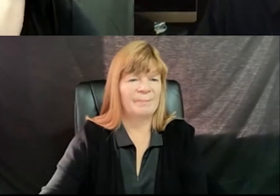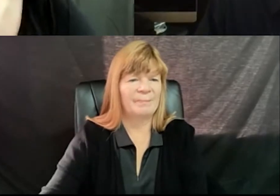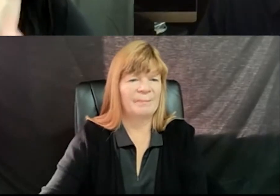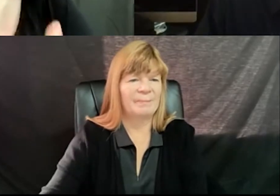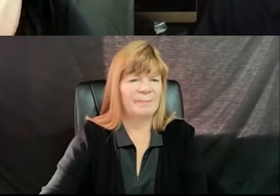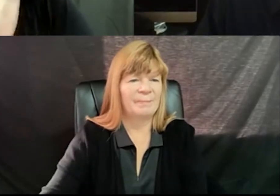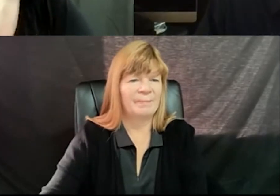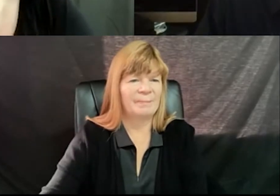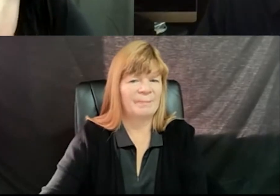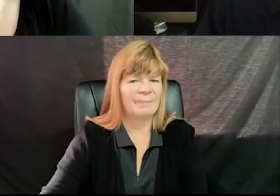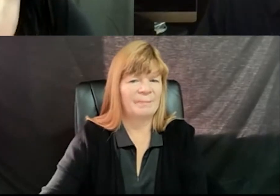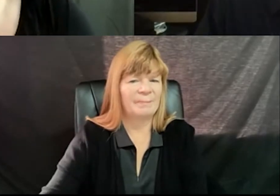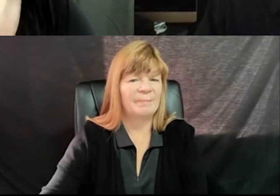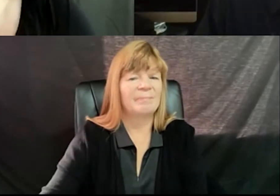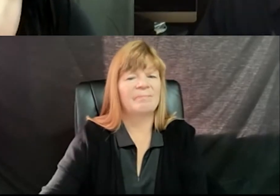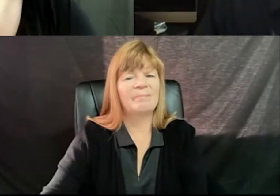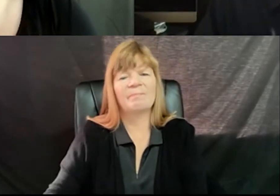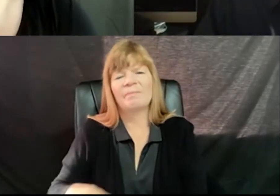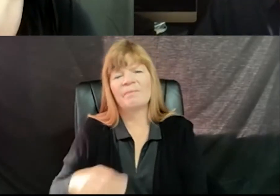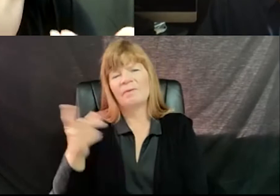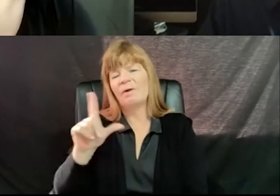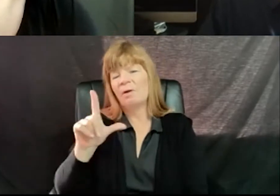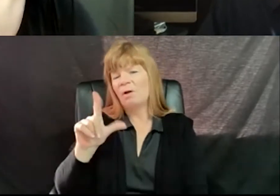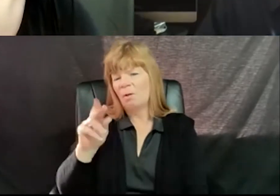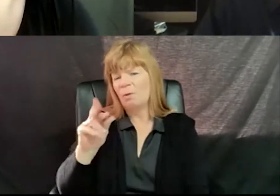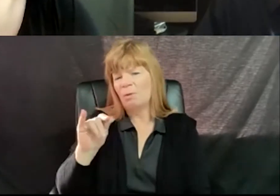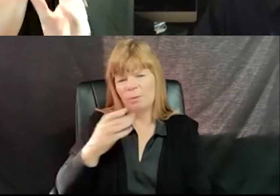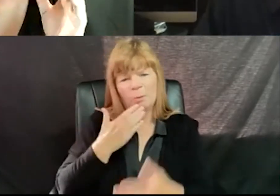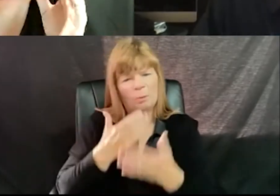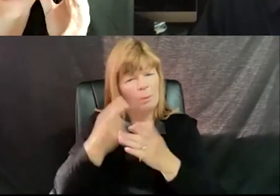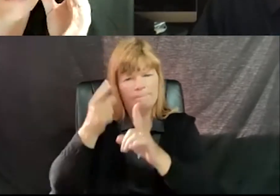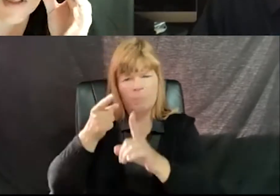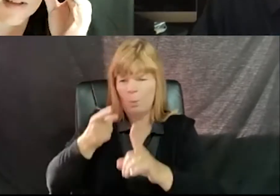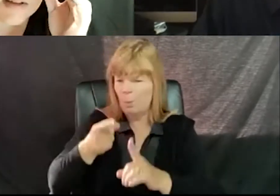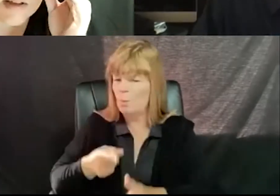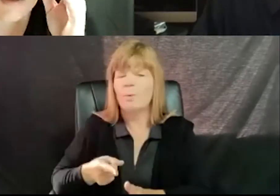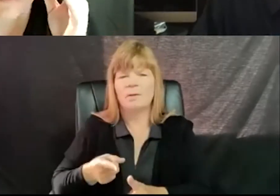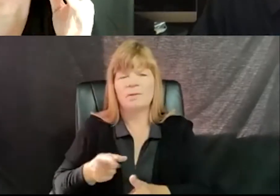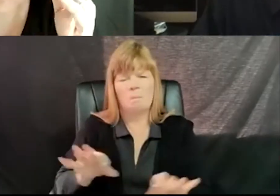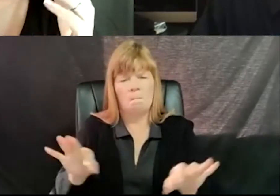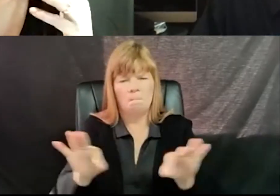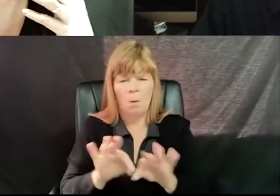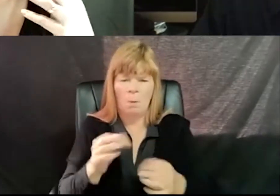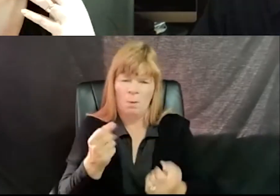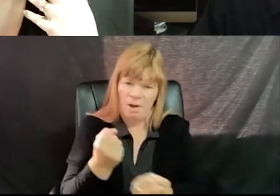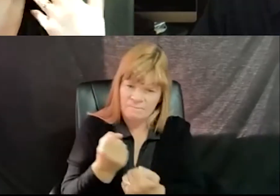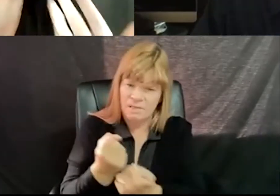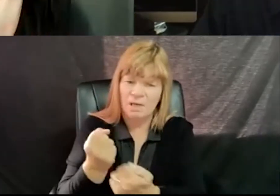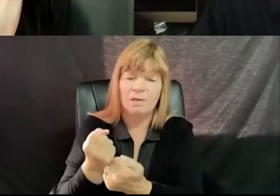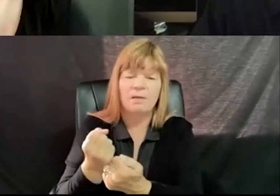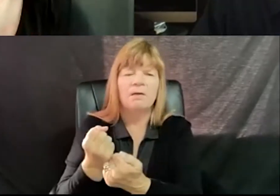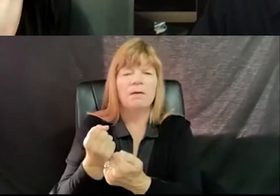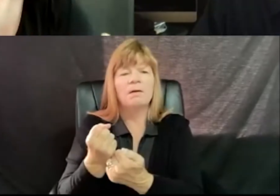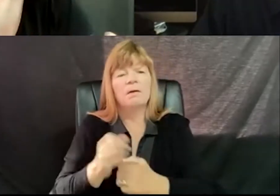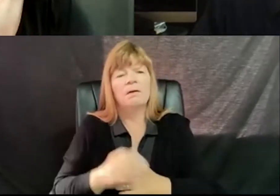So Lori has brought up very good points that it's important to advocate and be able to, stand up